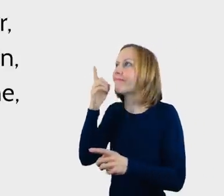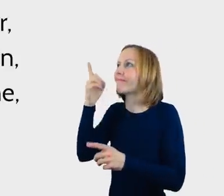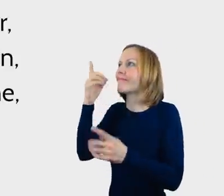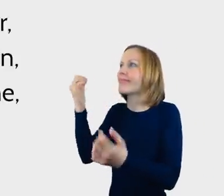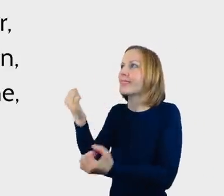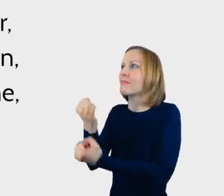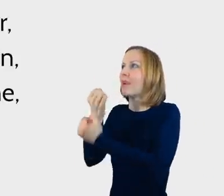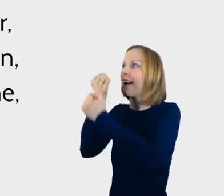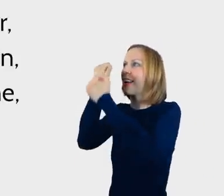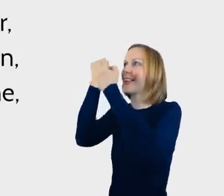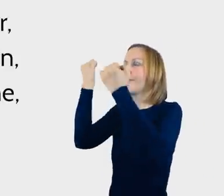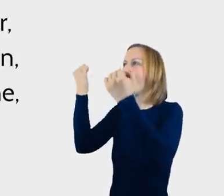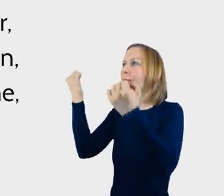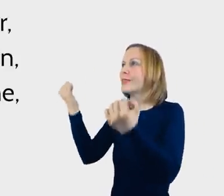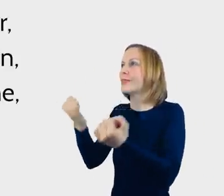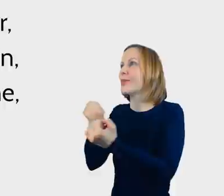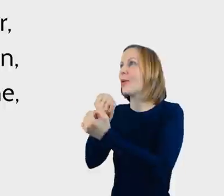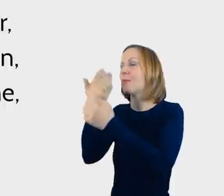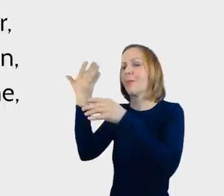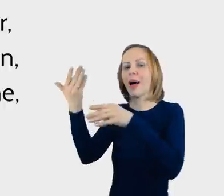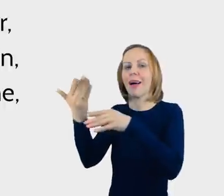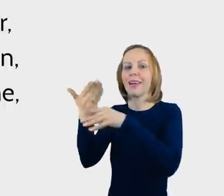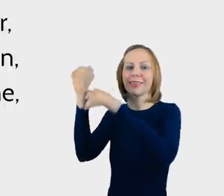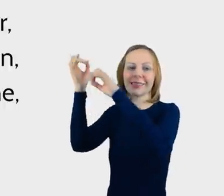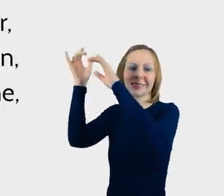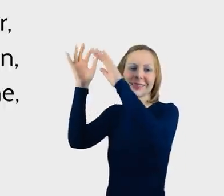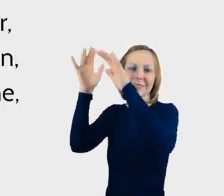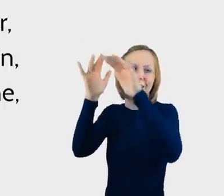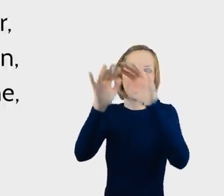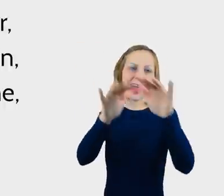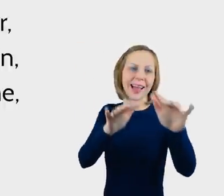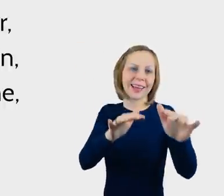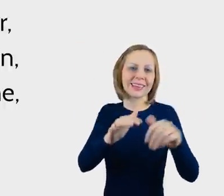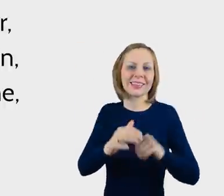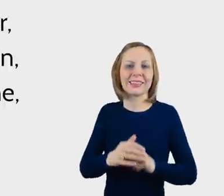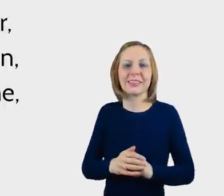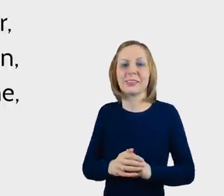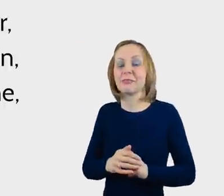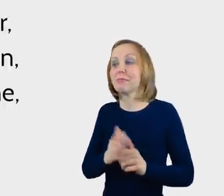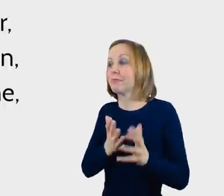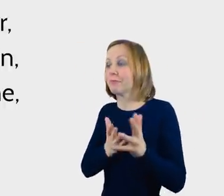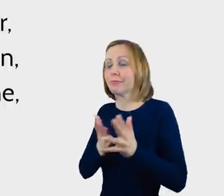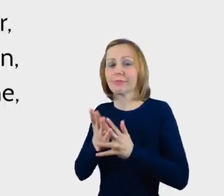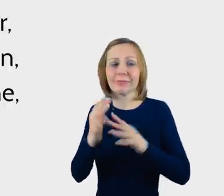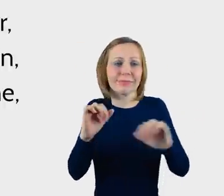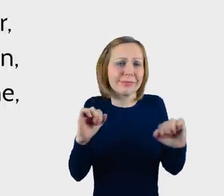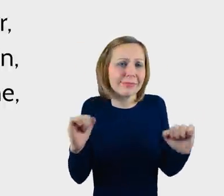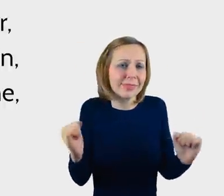Thank you.